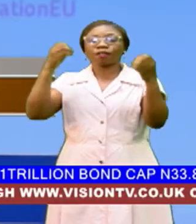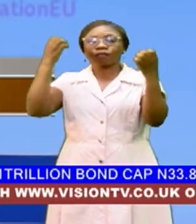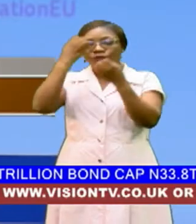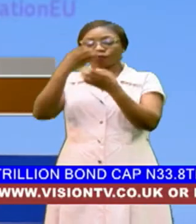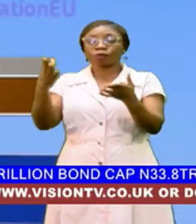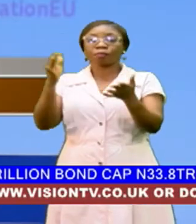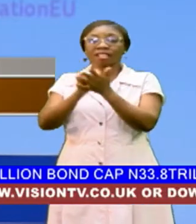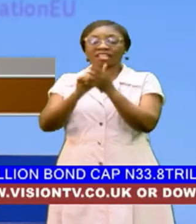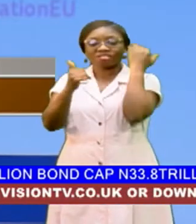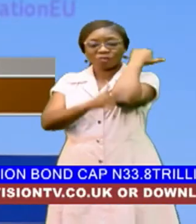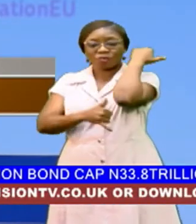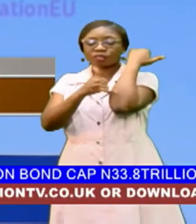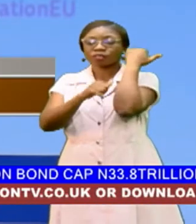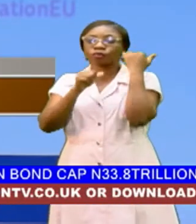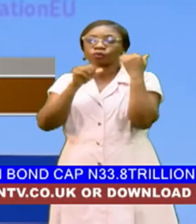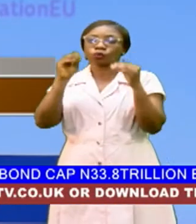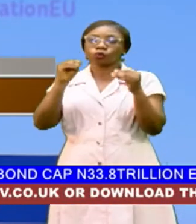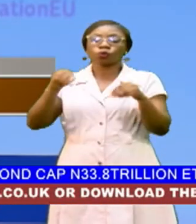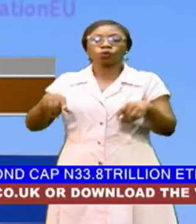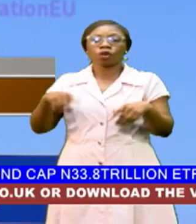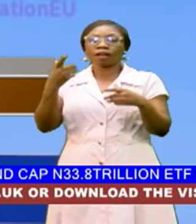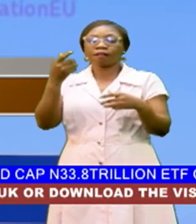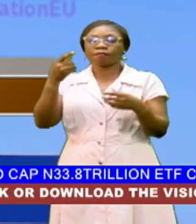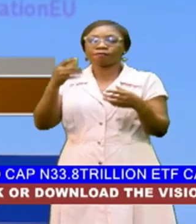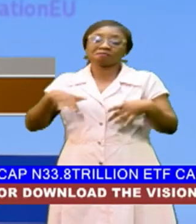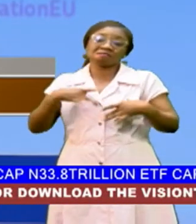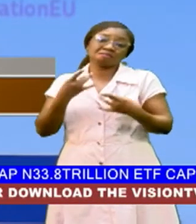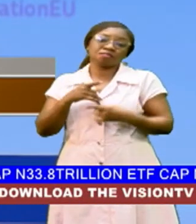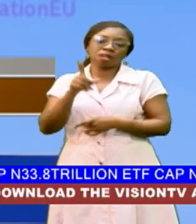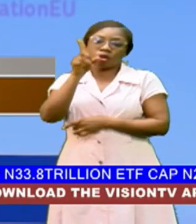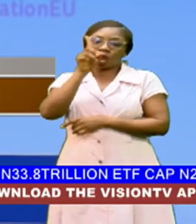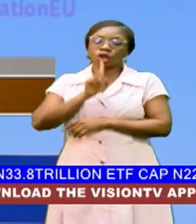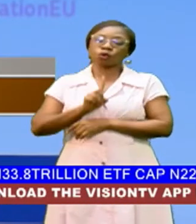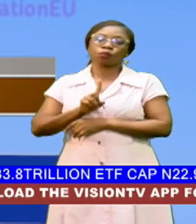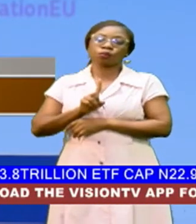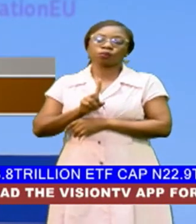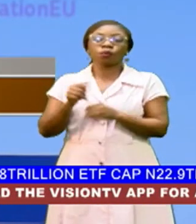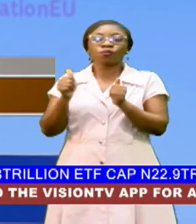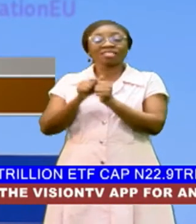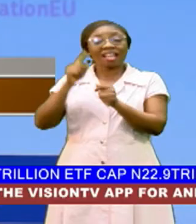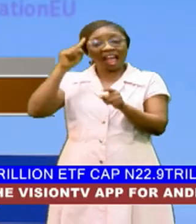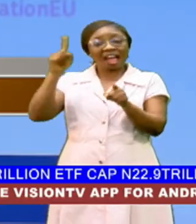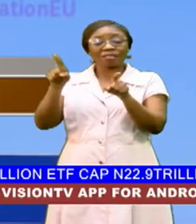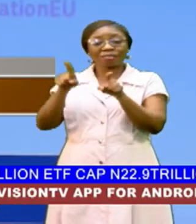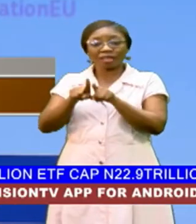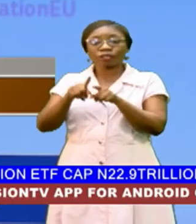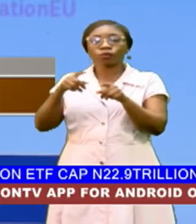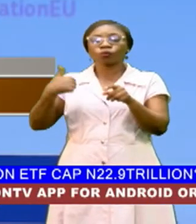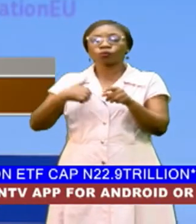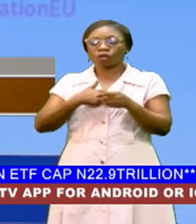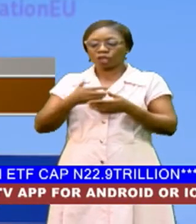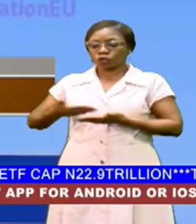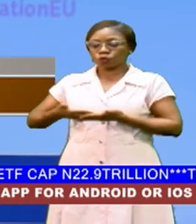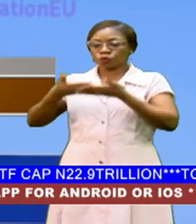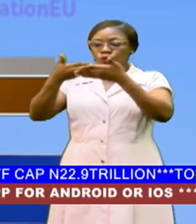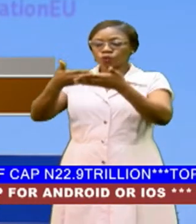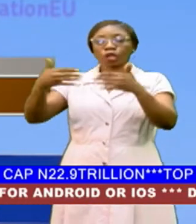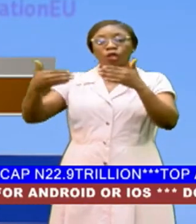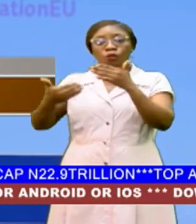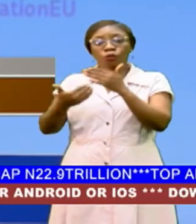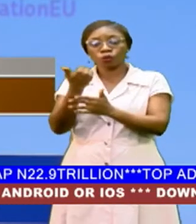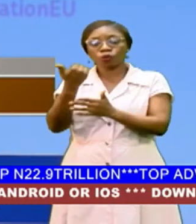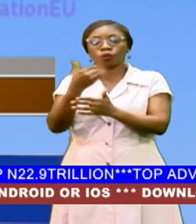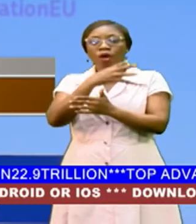like his no longer feel alone. With the agreement, we are introducing a new and